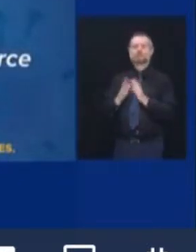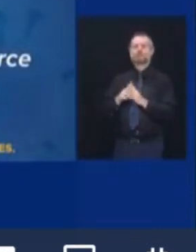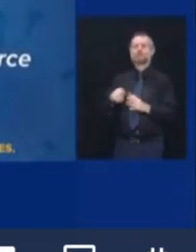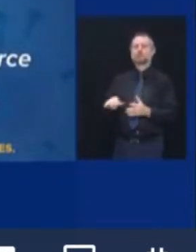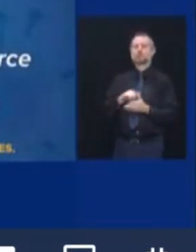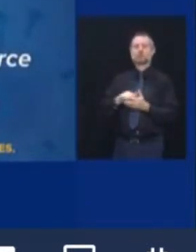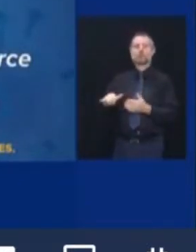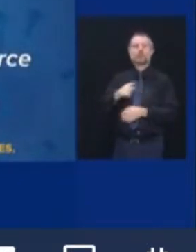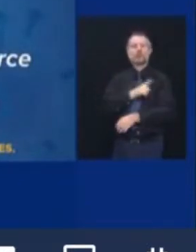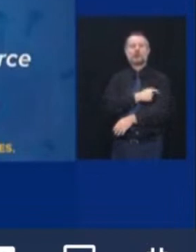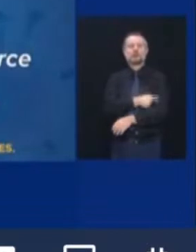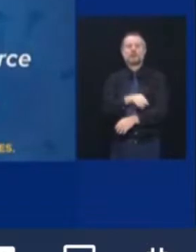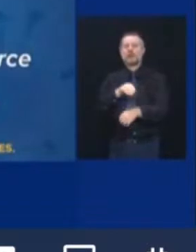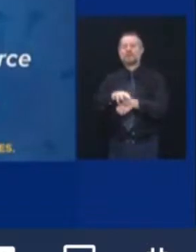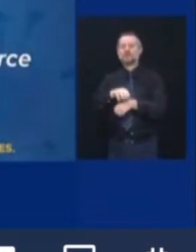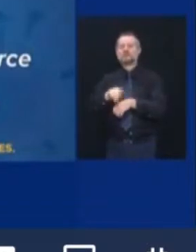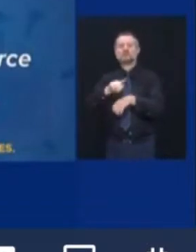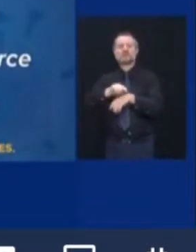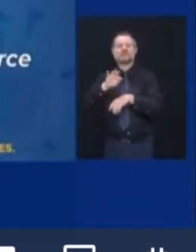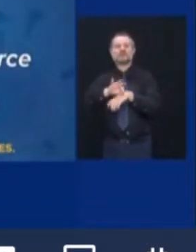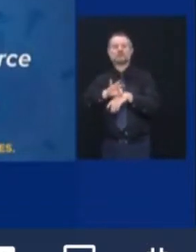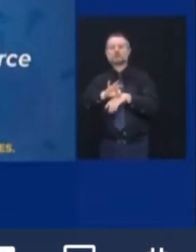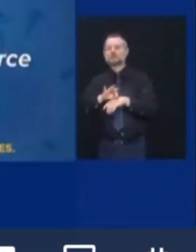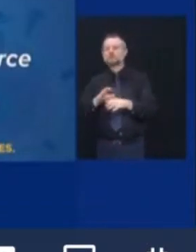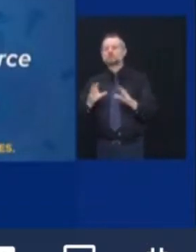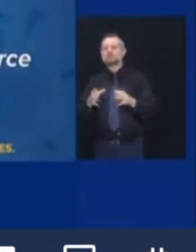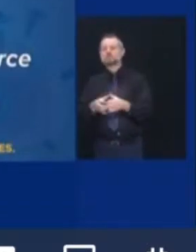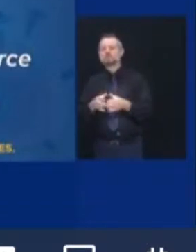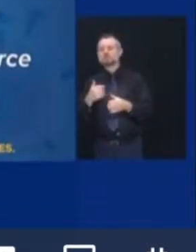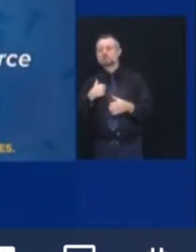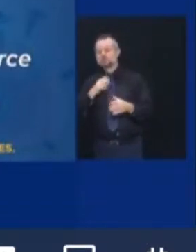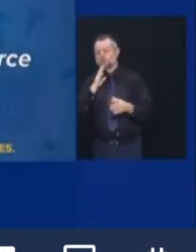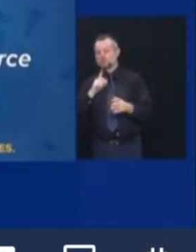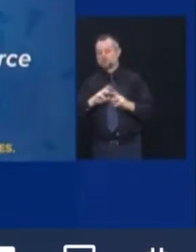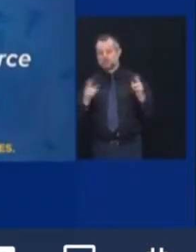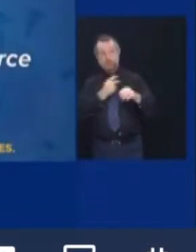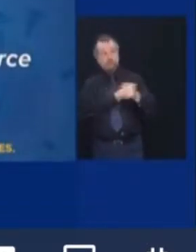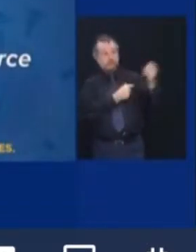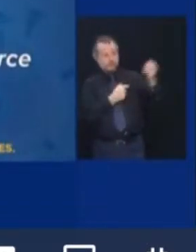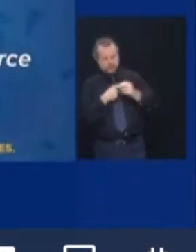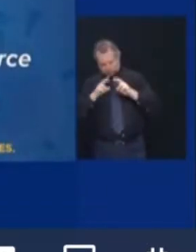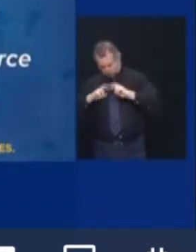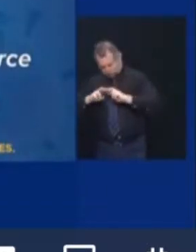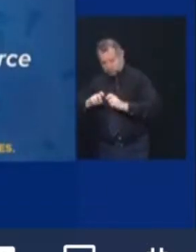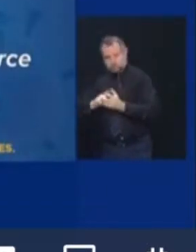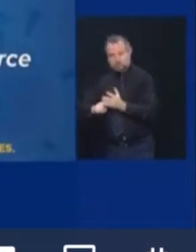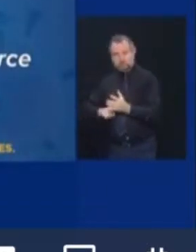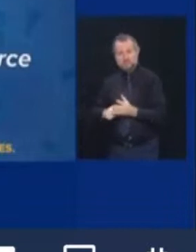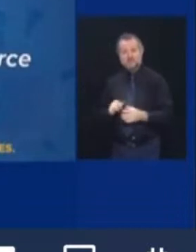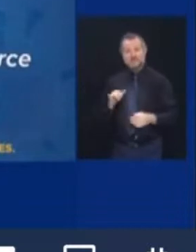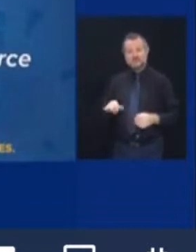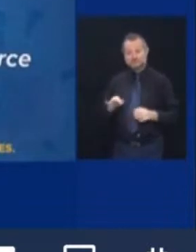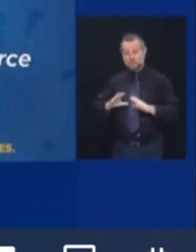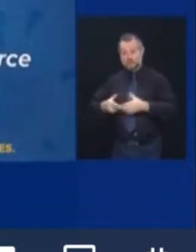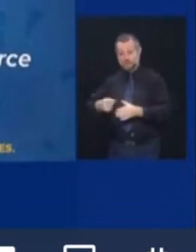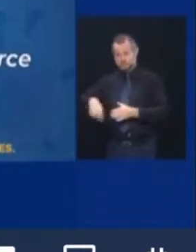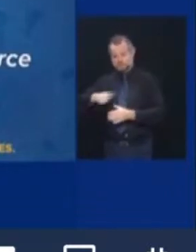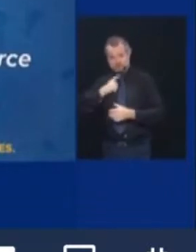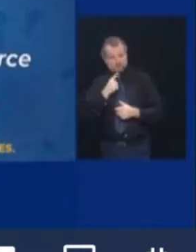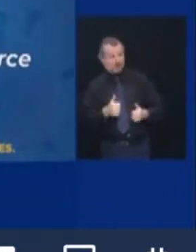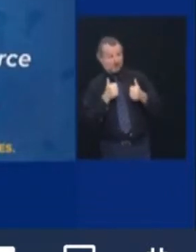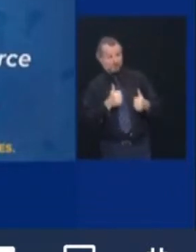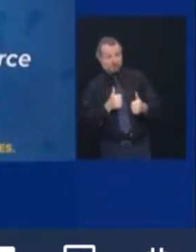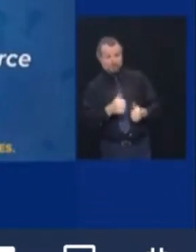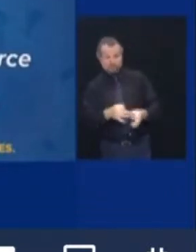review that vaccine when it's ready. And if they recommend to me it's safe, then I'll recommend to the people of the